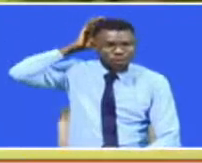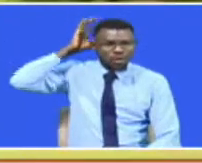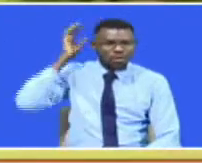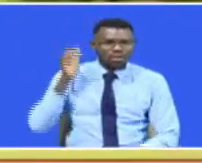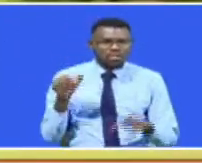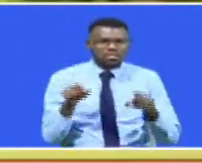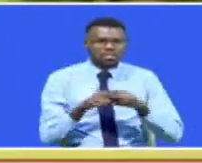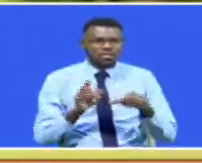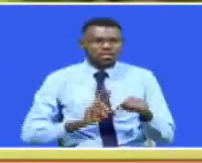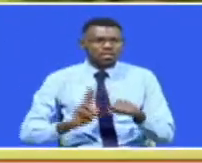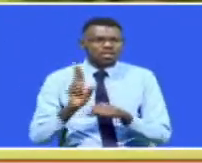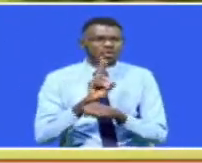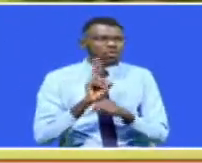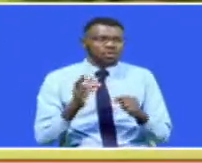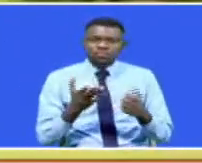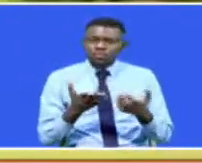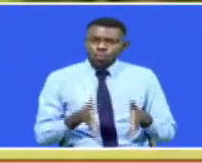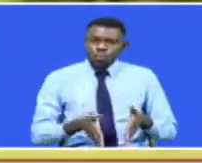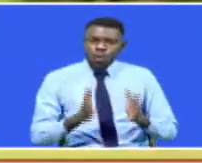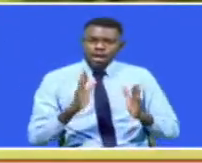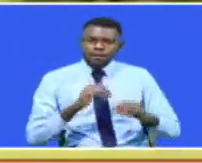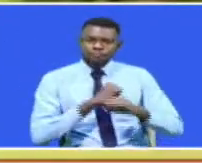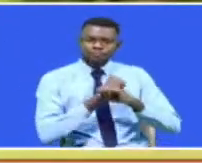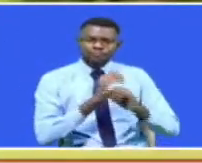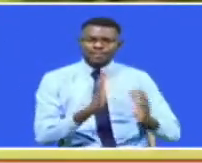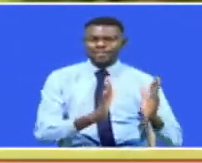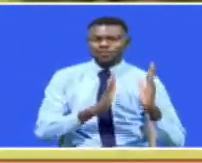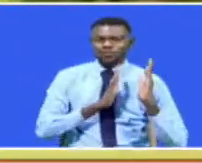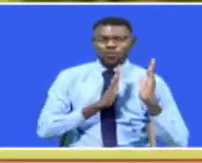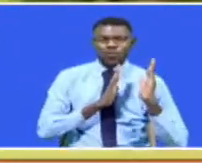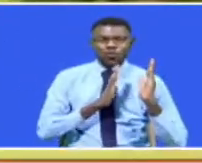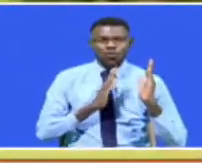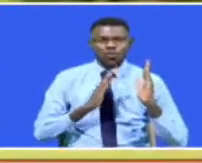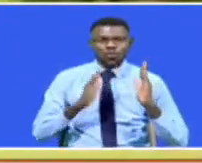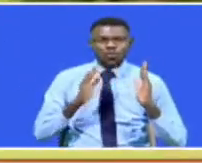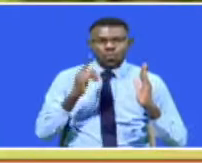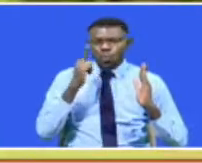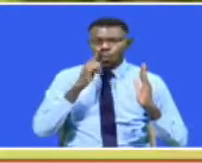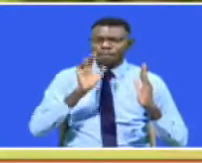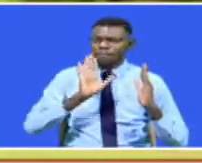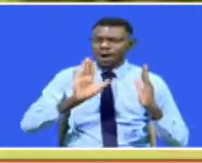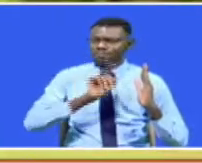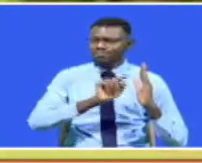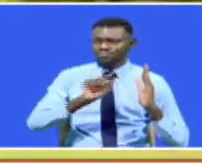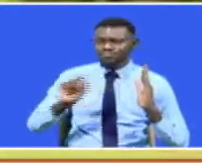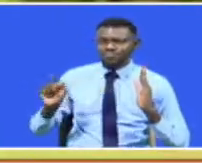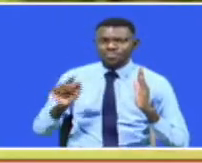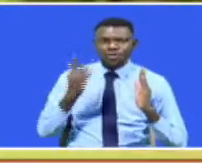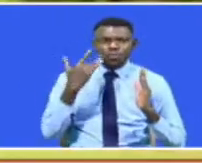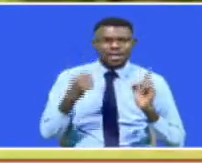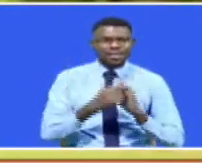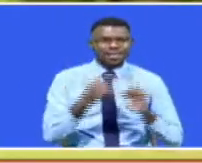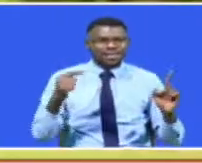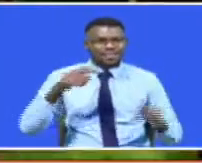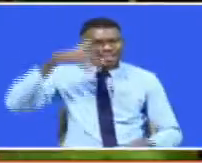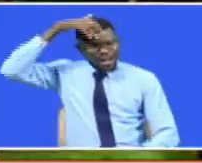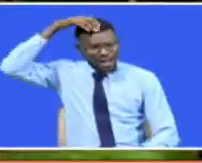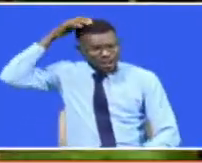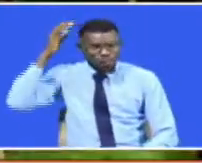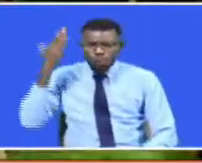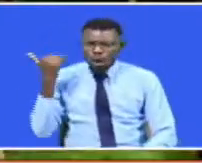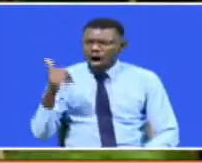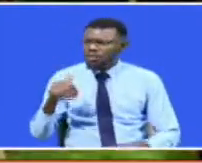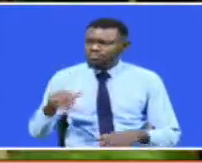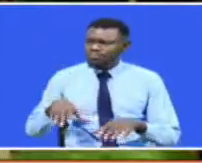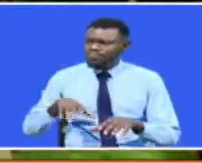they were using it as a form of security in their homes because they used to kill those lions feeding to their livestock. We